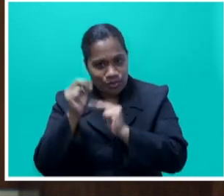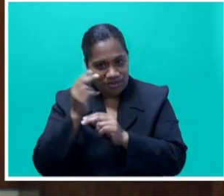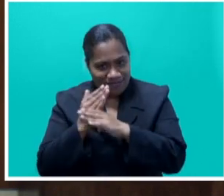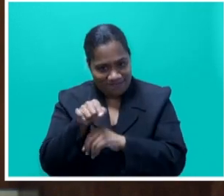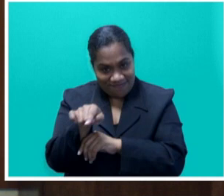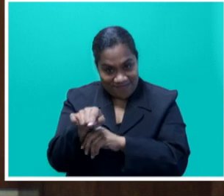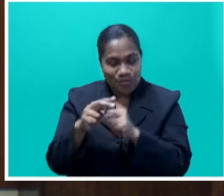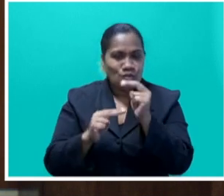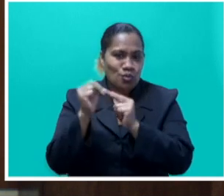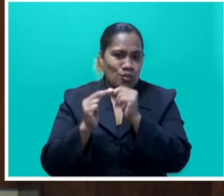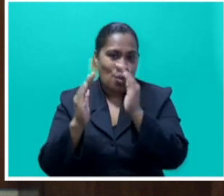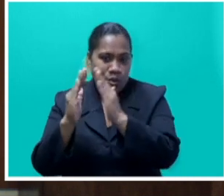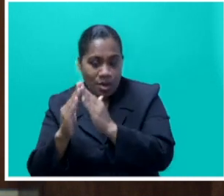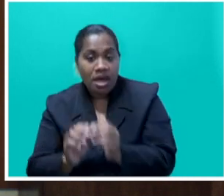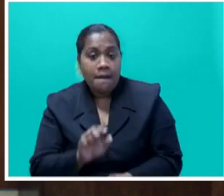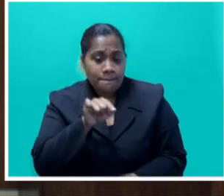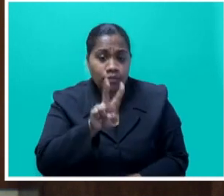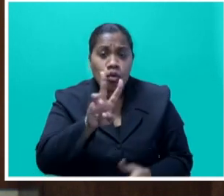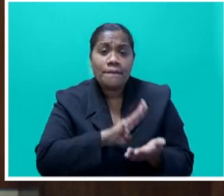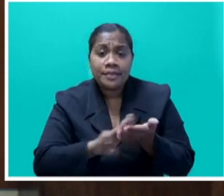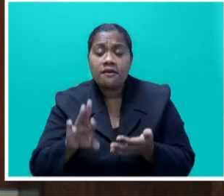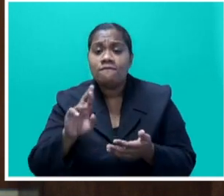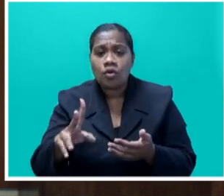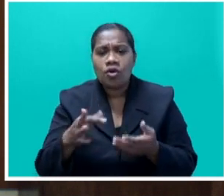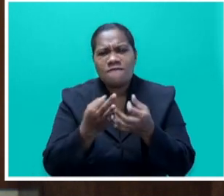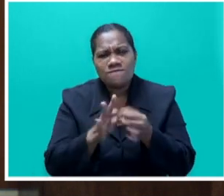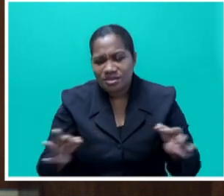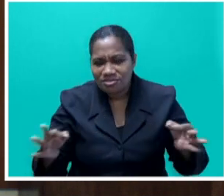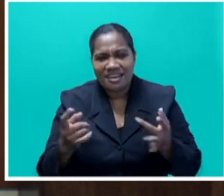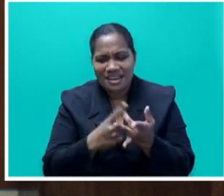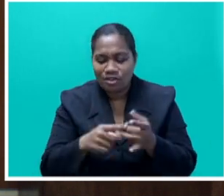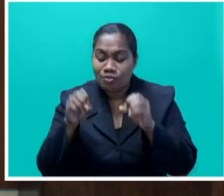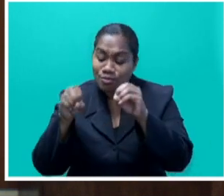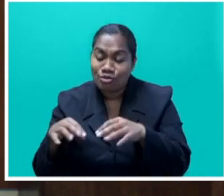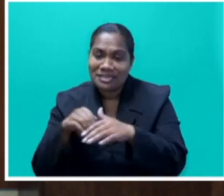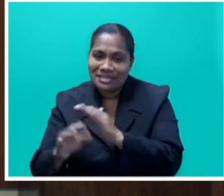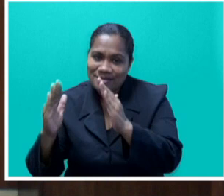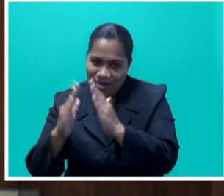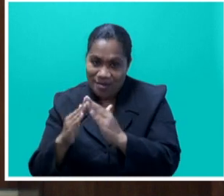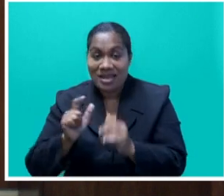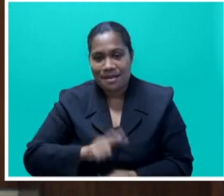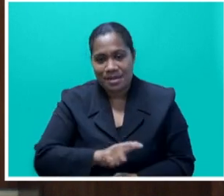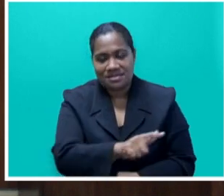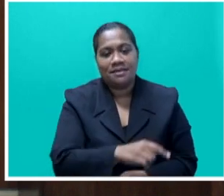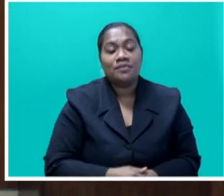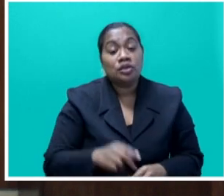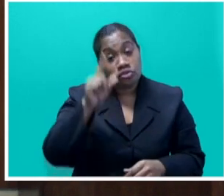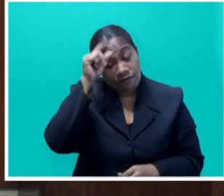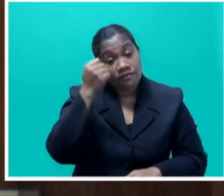and 0.2 million is being allocated to furniture, fittings, equipment for the Golden Age of Mombasa. Mr. Speaker, the Fijian